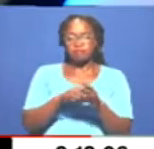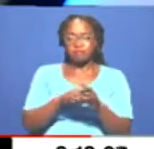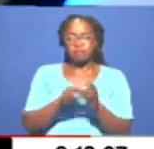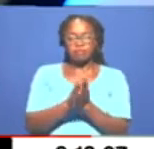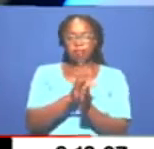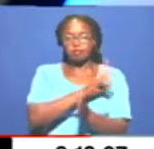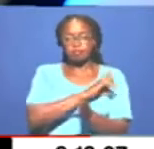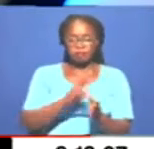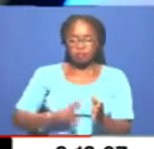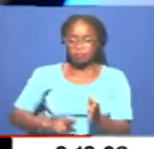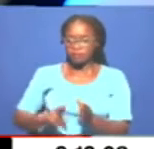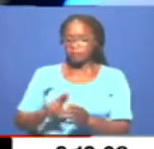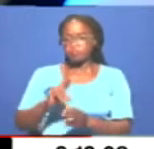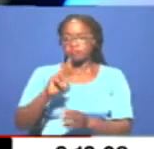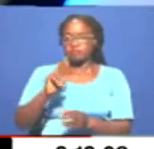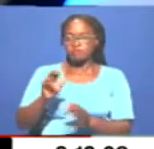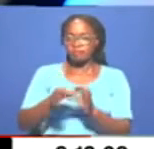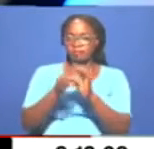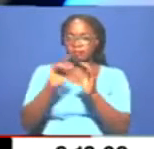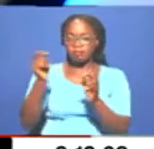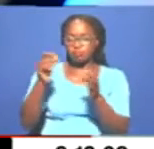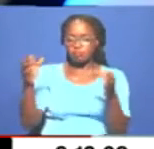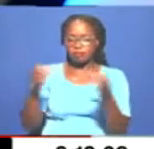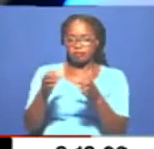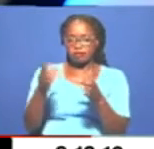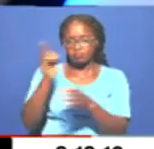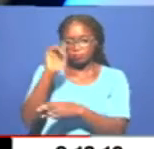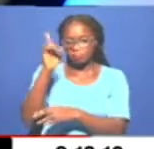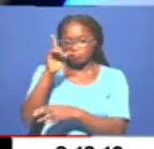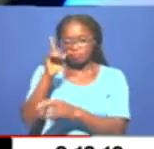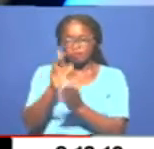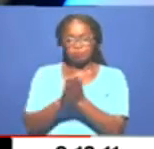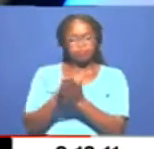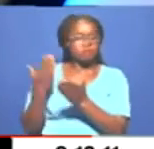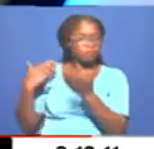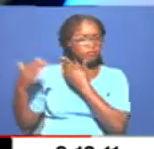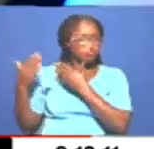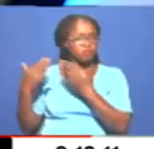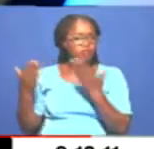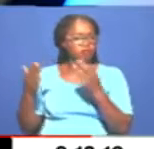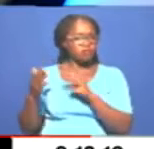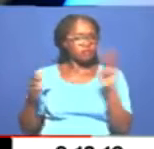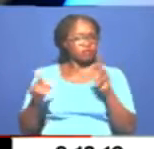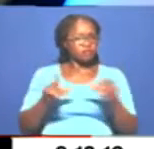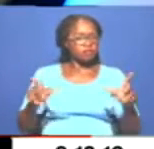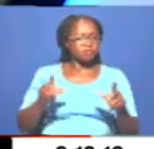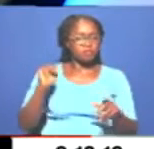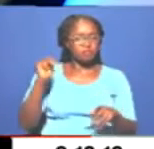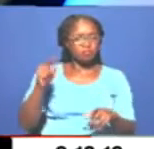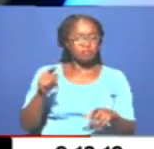United Kenya Club in Nairobi, Wamonyi said his track record as the Westlands Member of Parliament